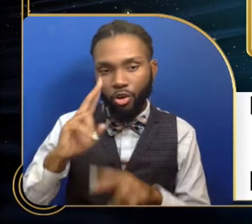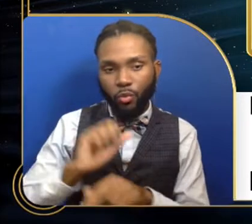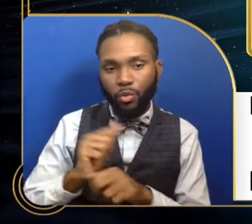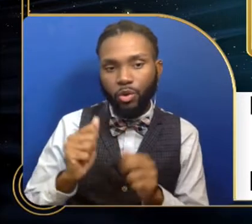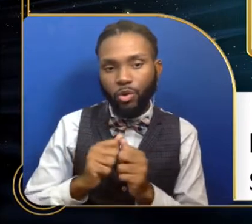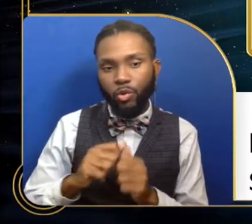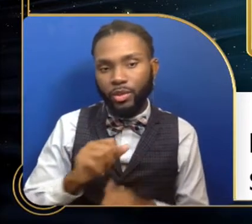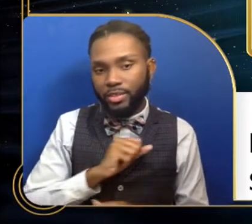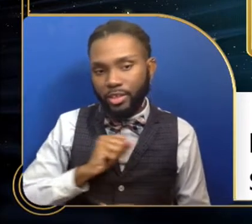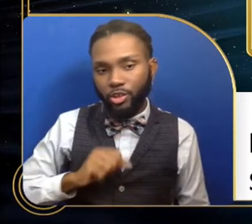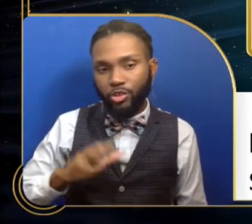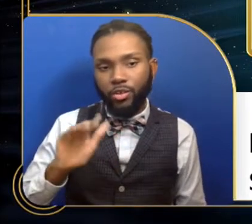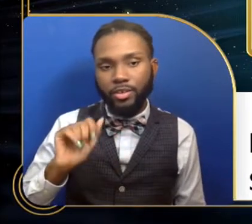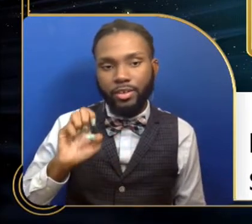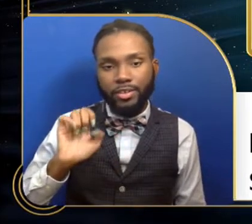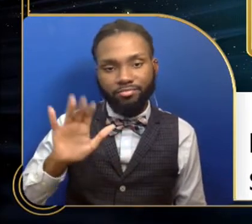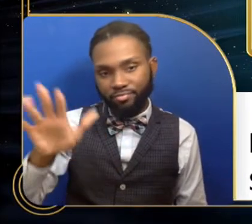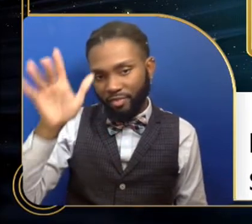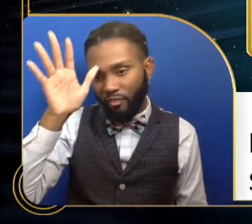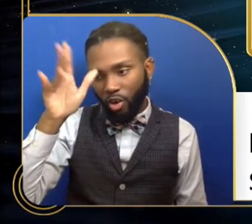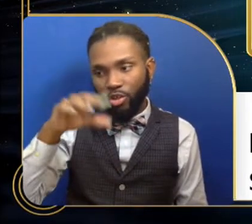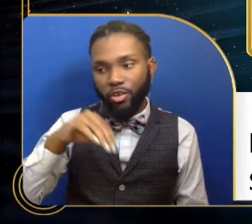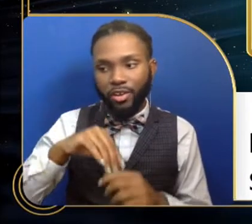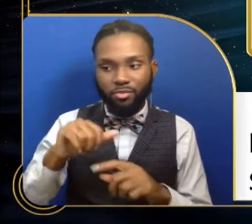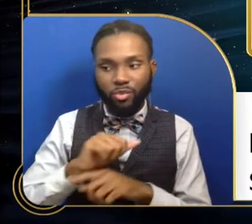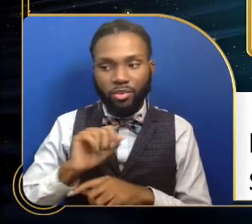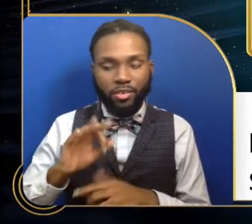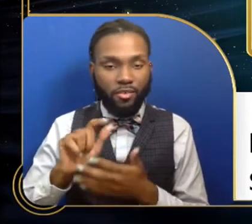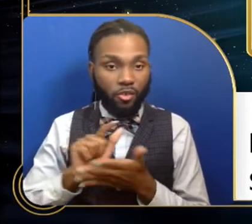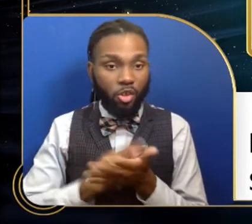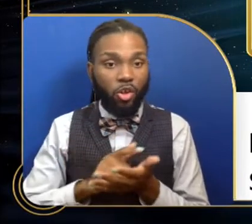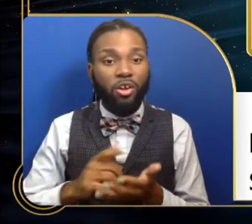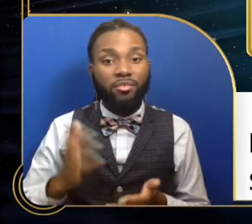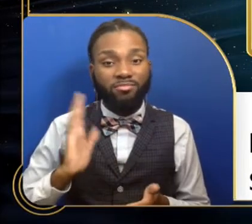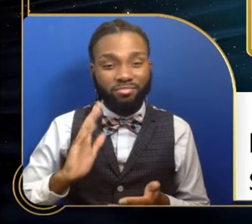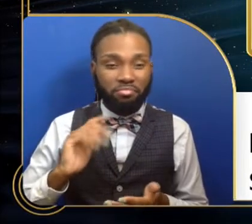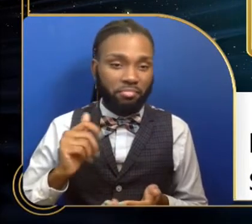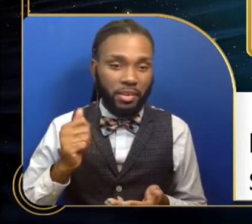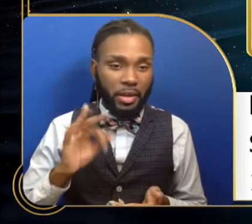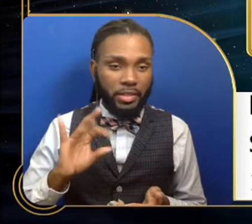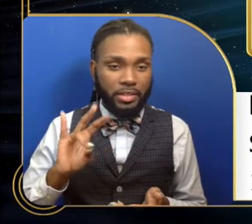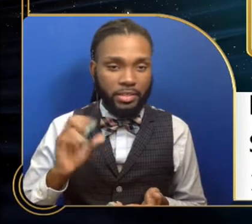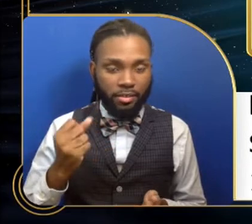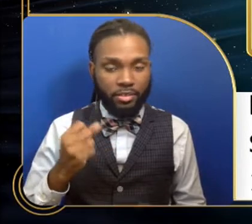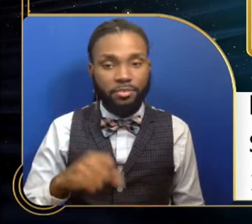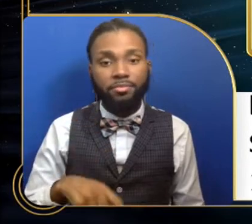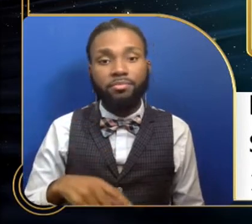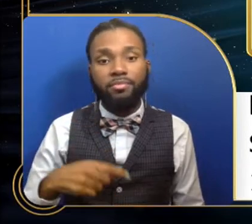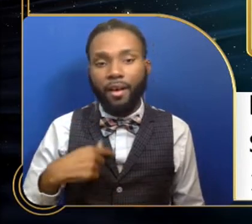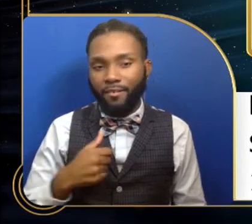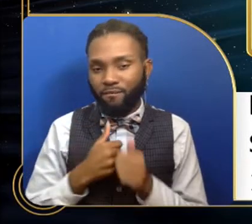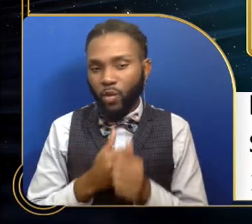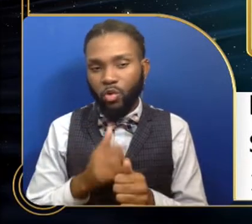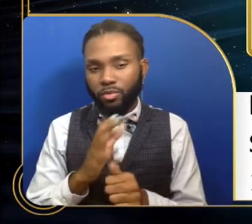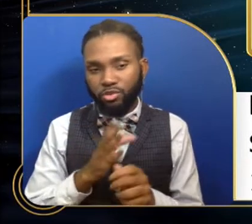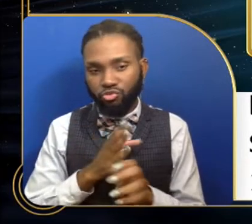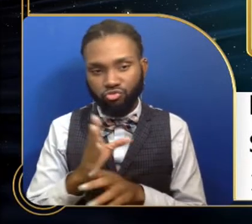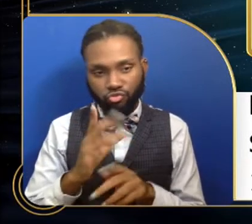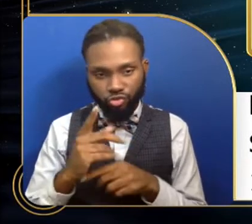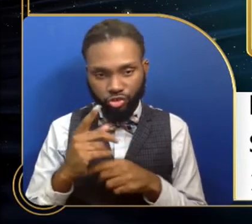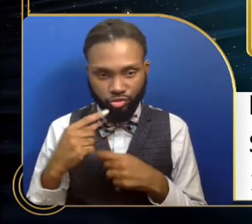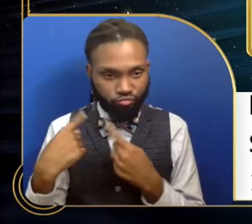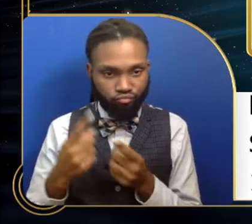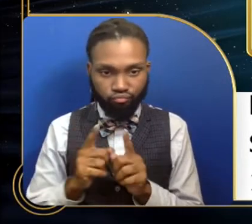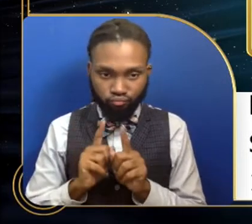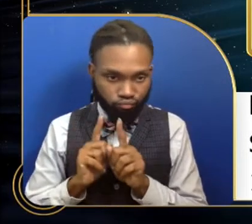father in the practice of law in the 1970s. I followed his career closely, and I've had